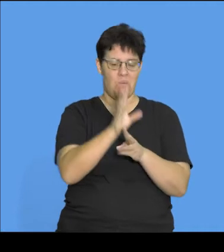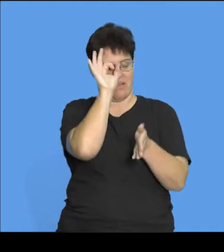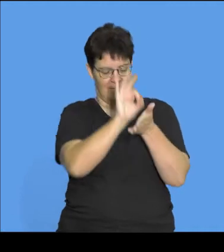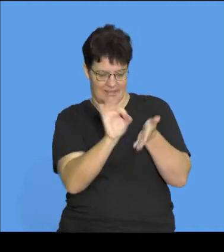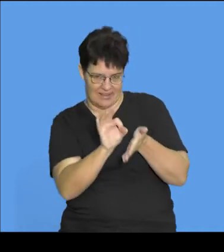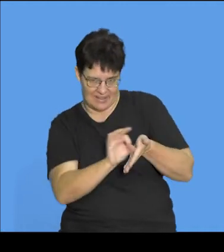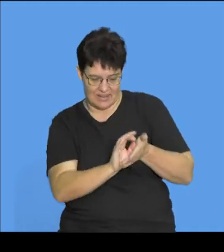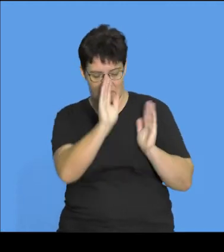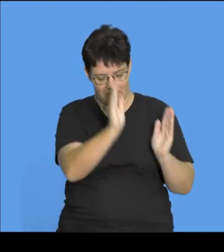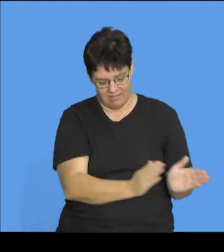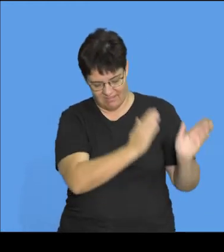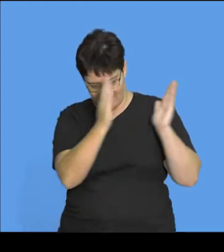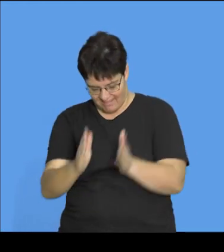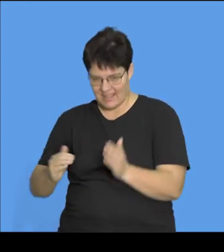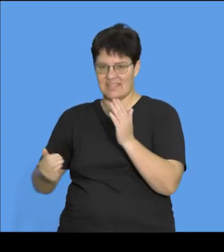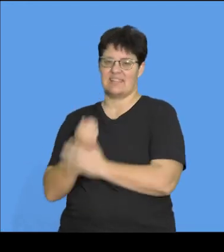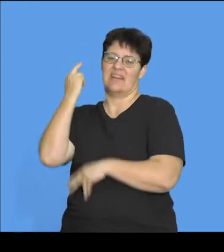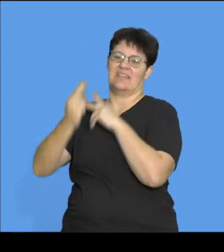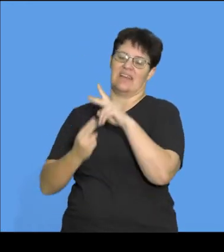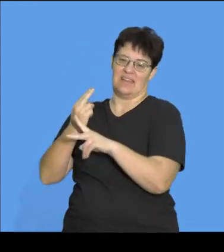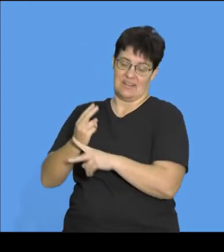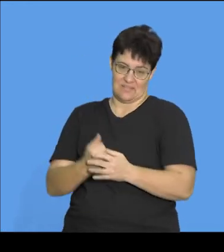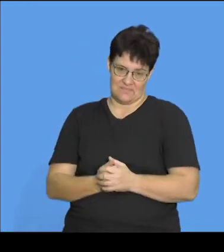new follicular phase.